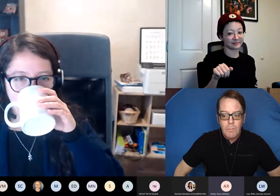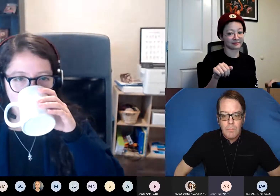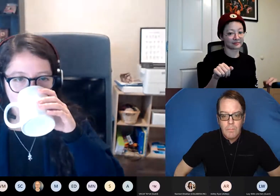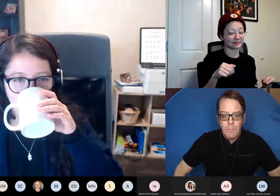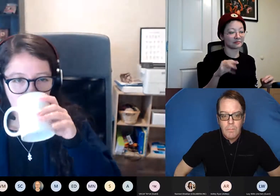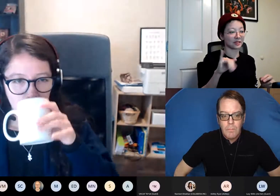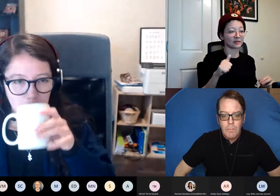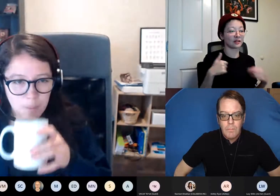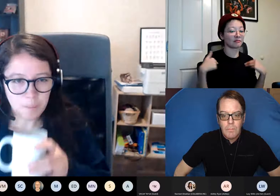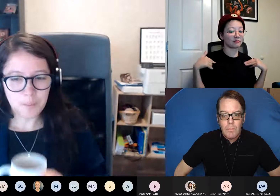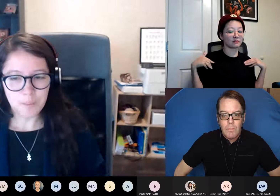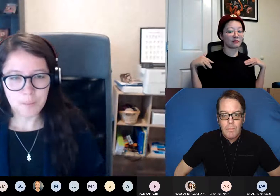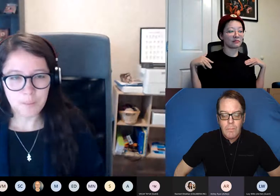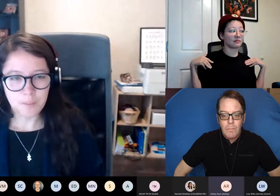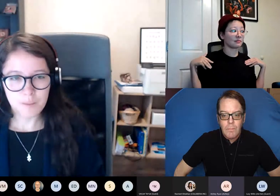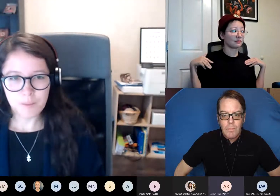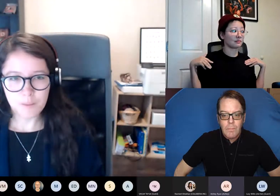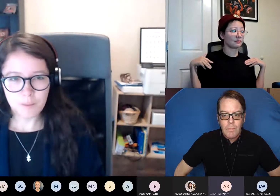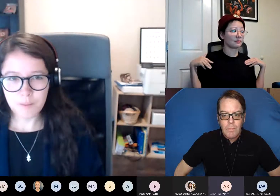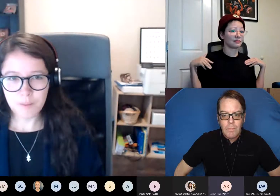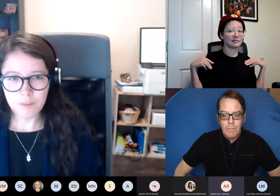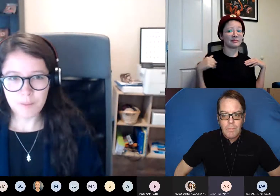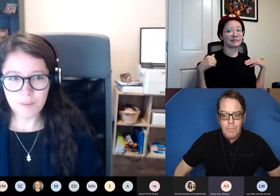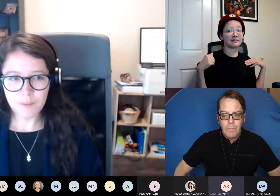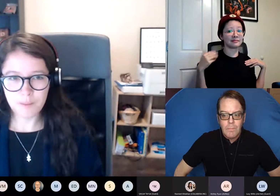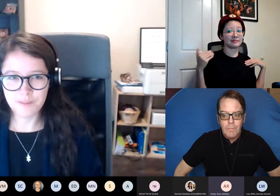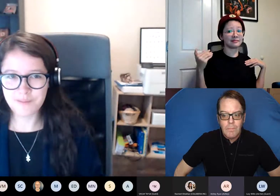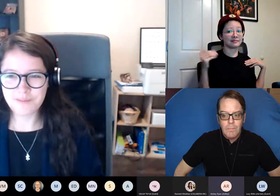Mia. And Mia was like,